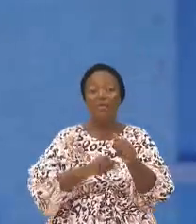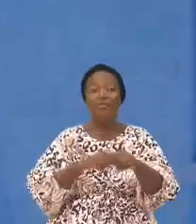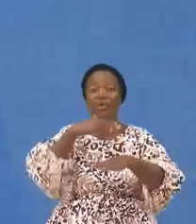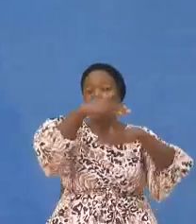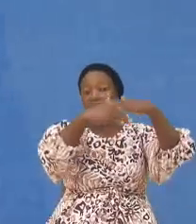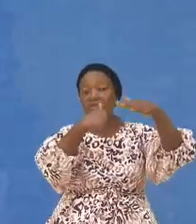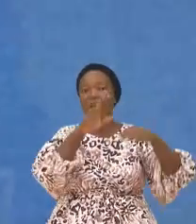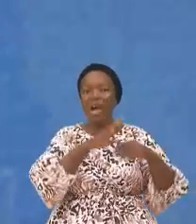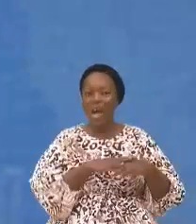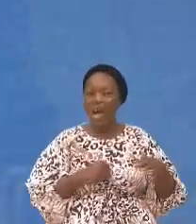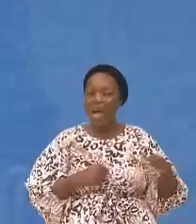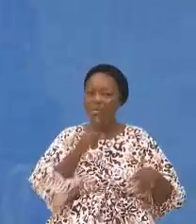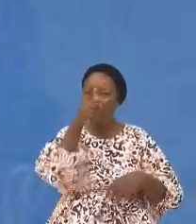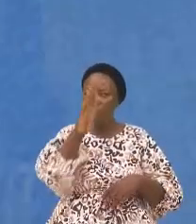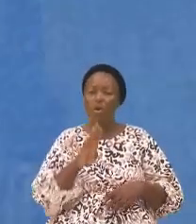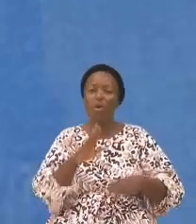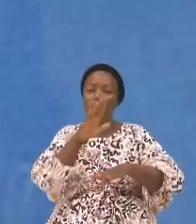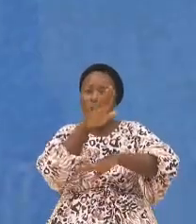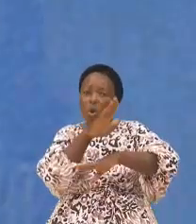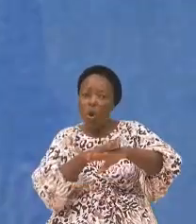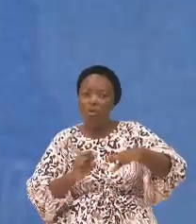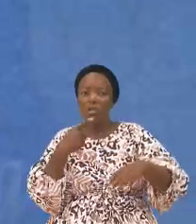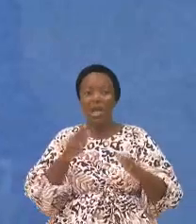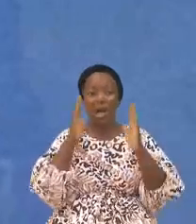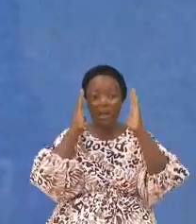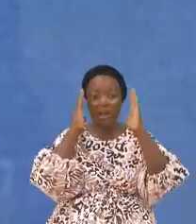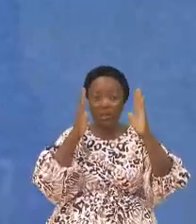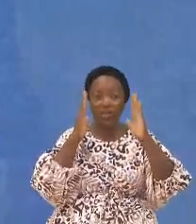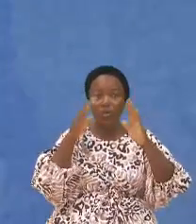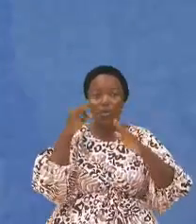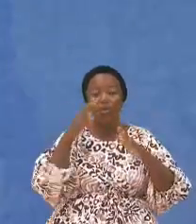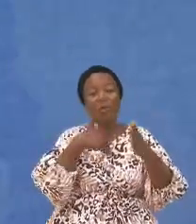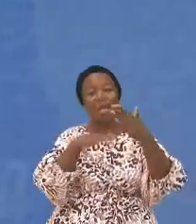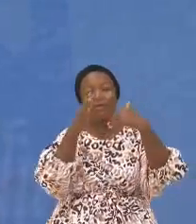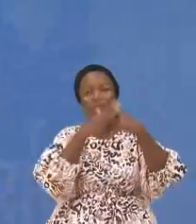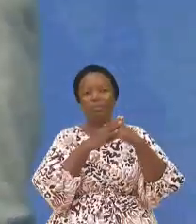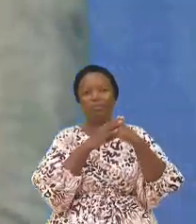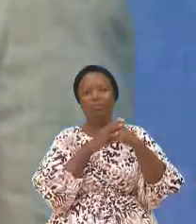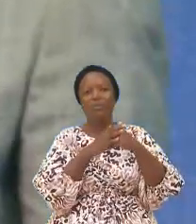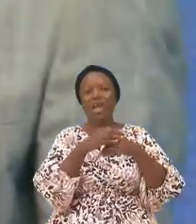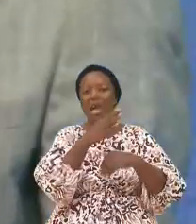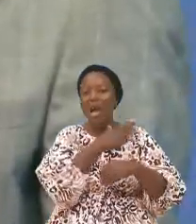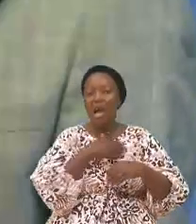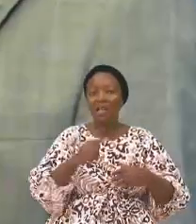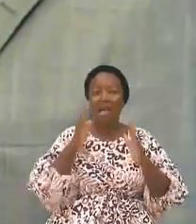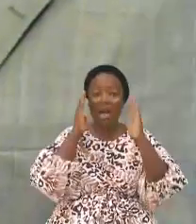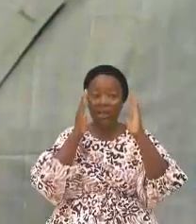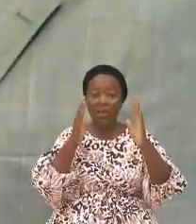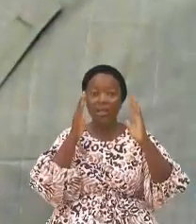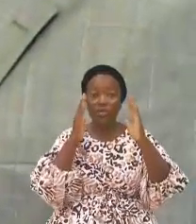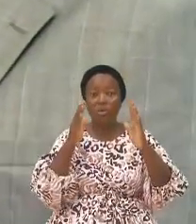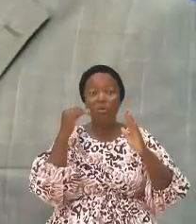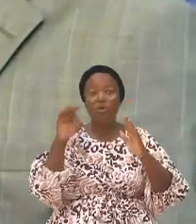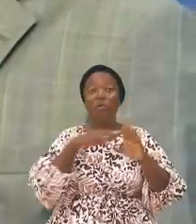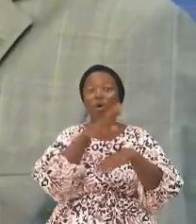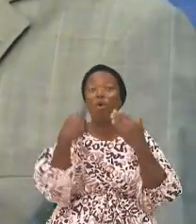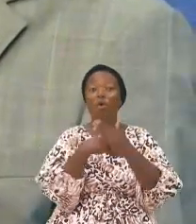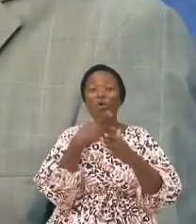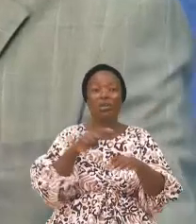this generation and in every generation. And God calls the attention of